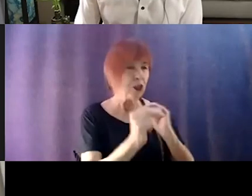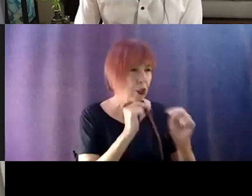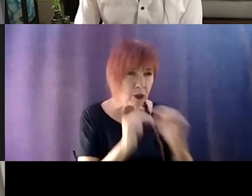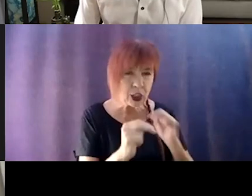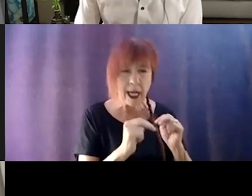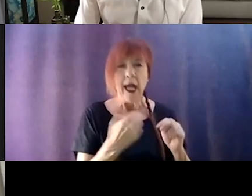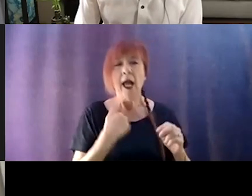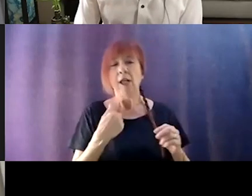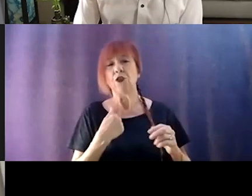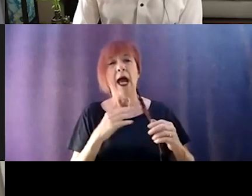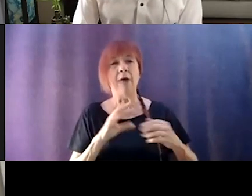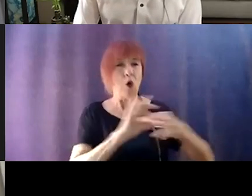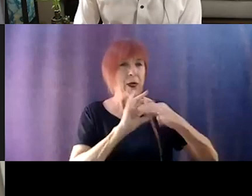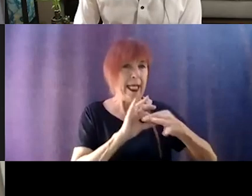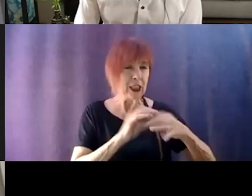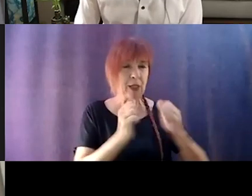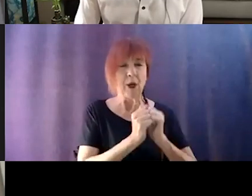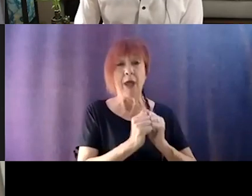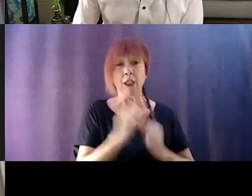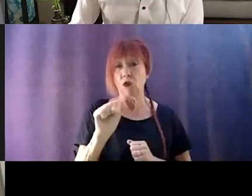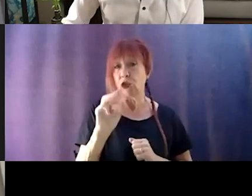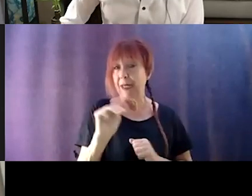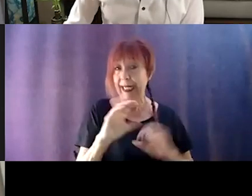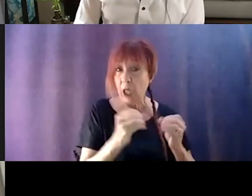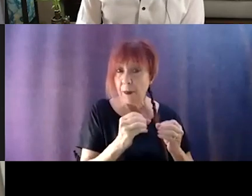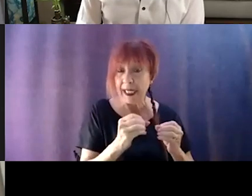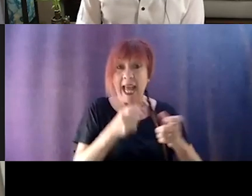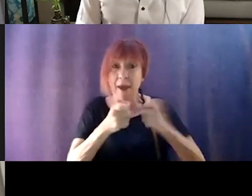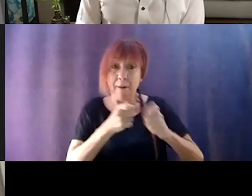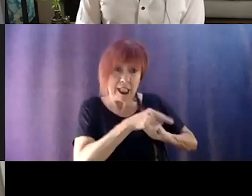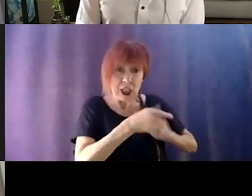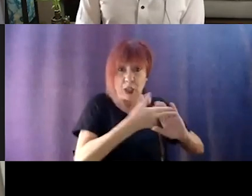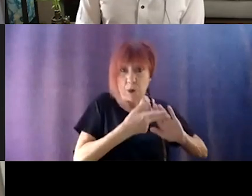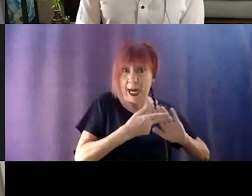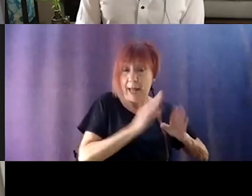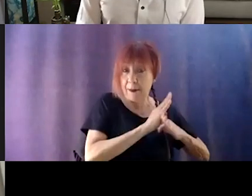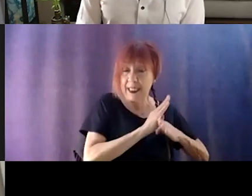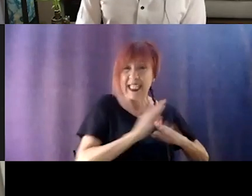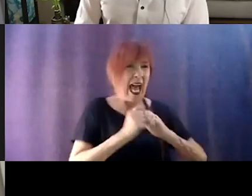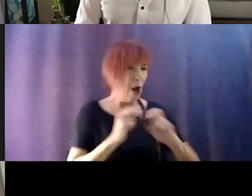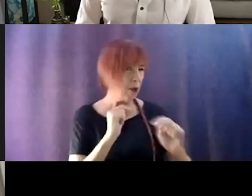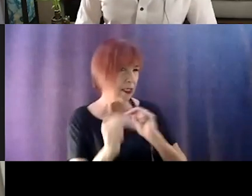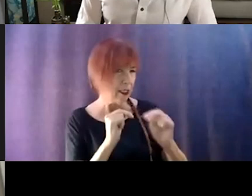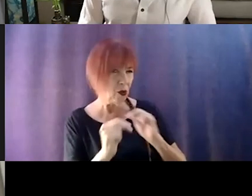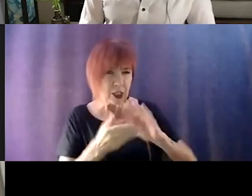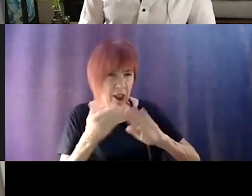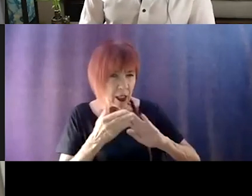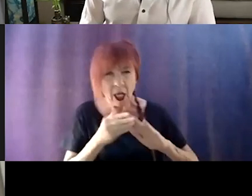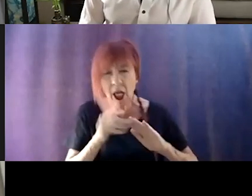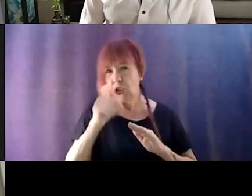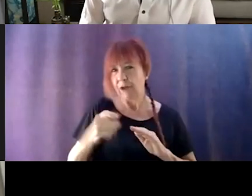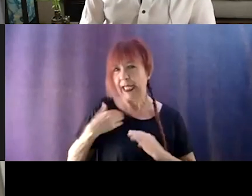PR firm or a social media company that manages that brand. What is that communication like? How does the negotiation process work? Do you want to get your